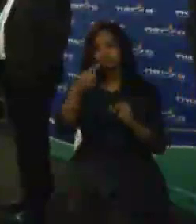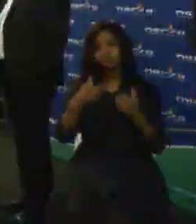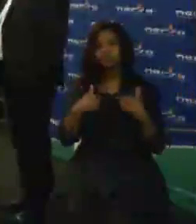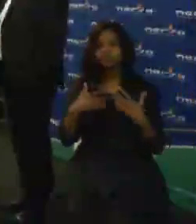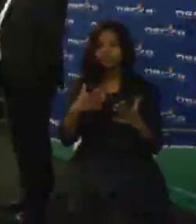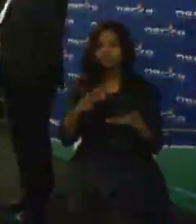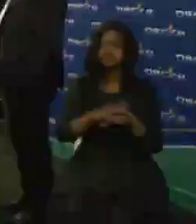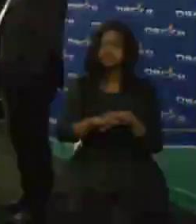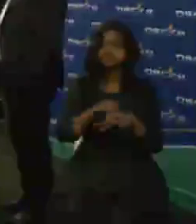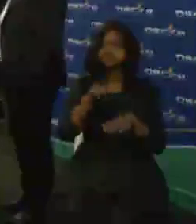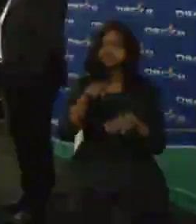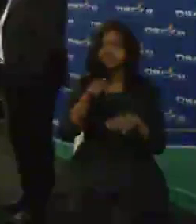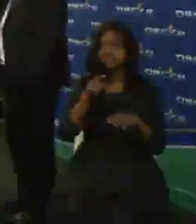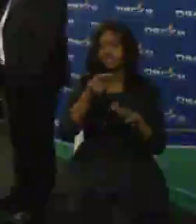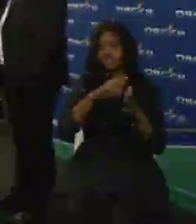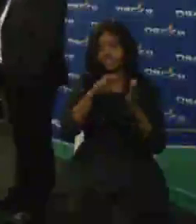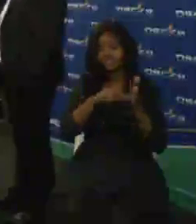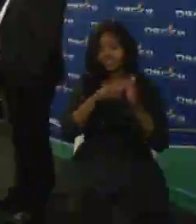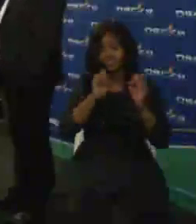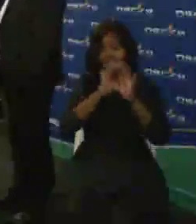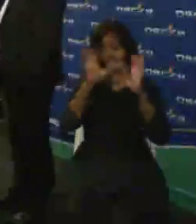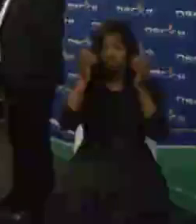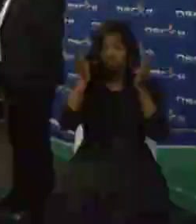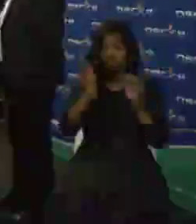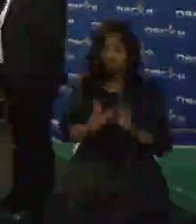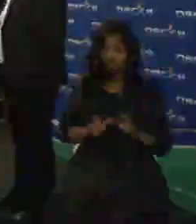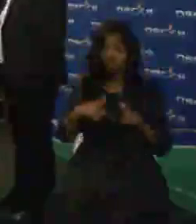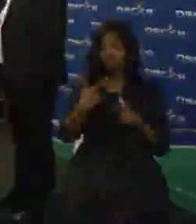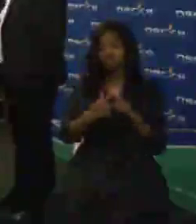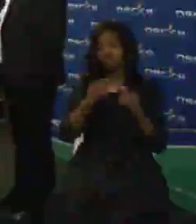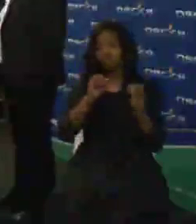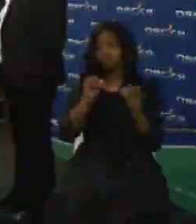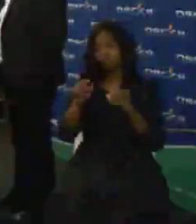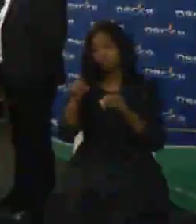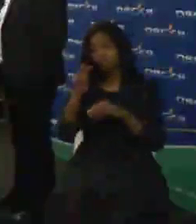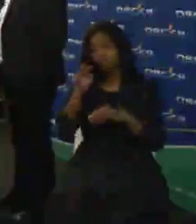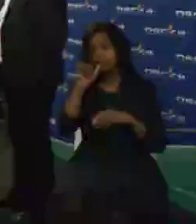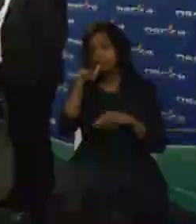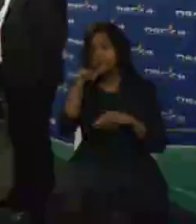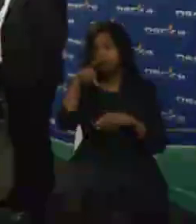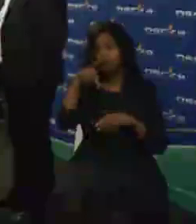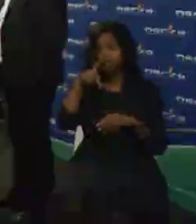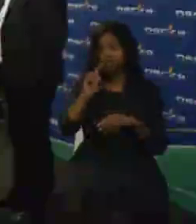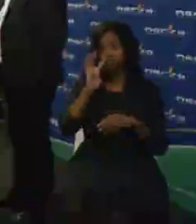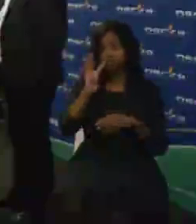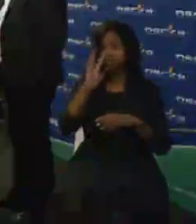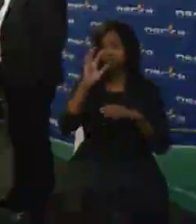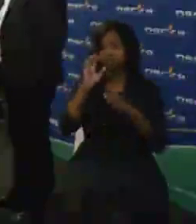start on the regulatory clearing account, and then we'll go to the MYPD4 application.